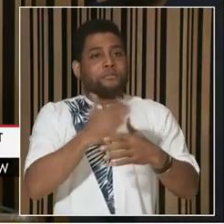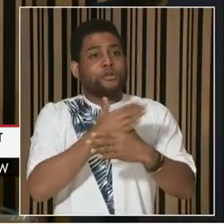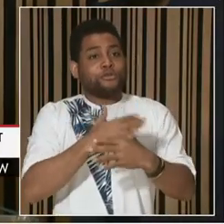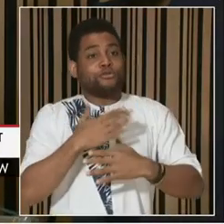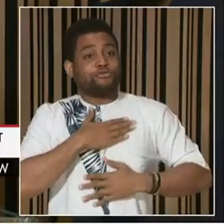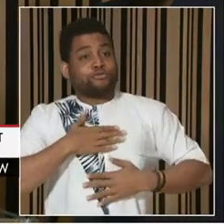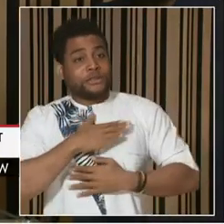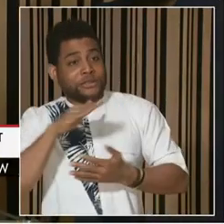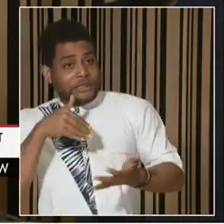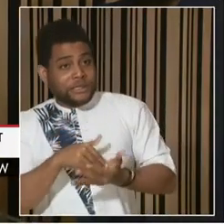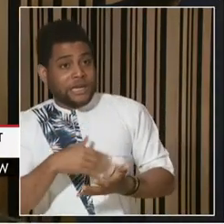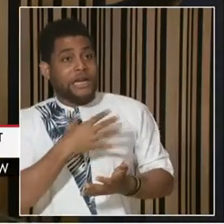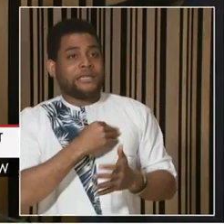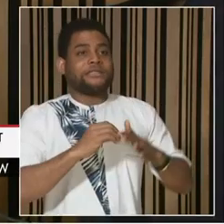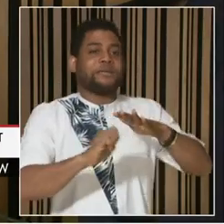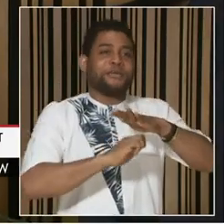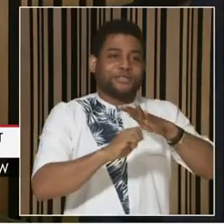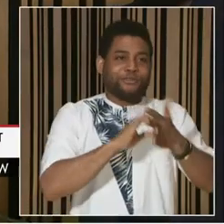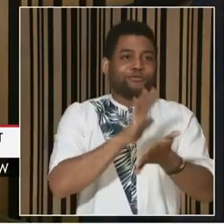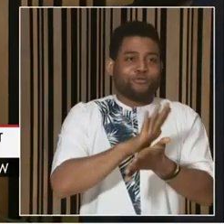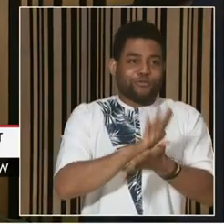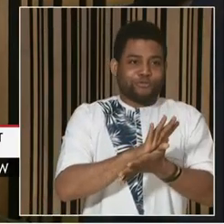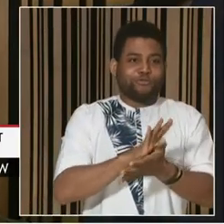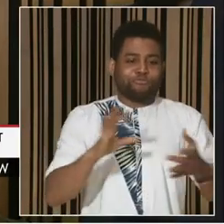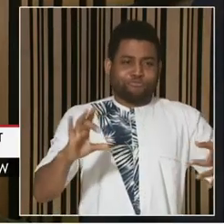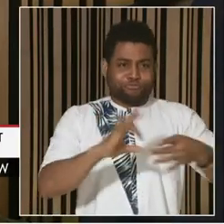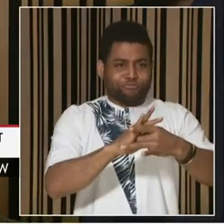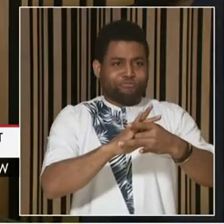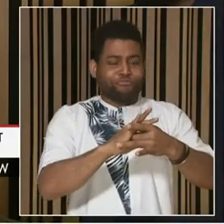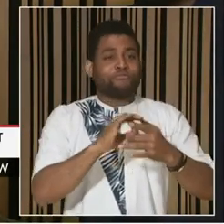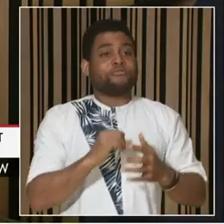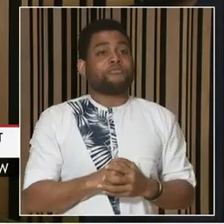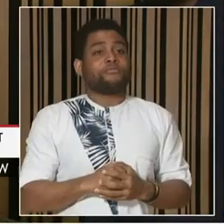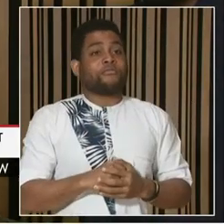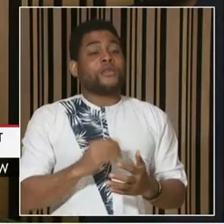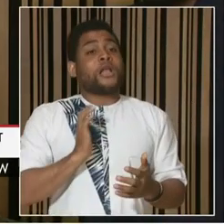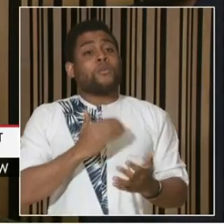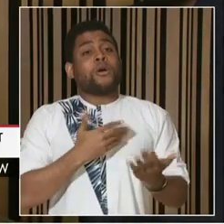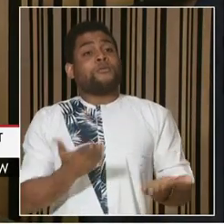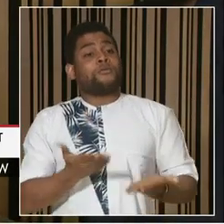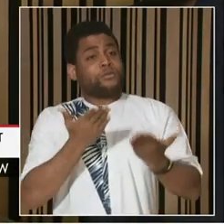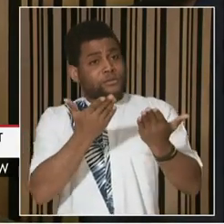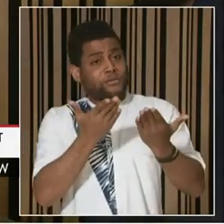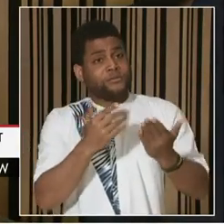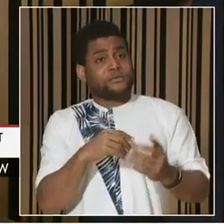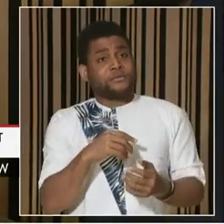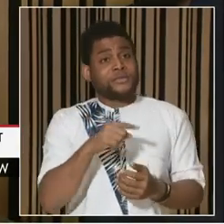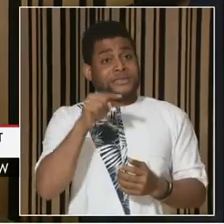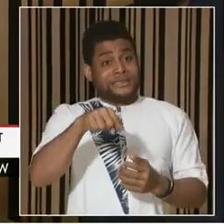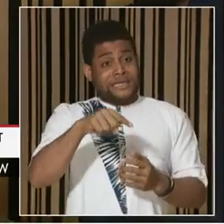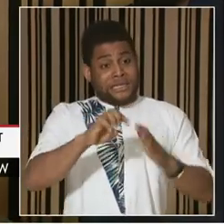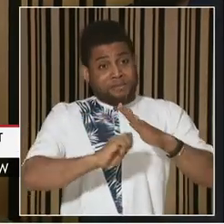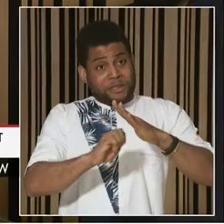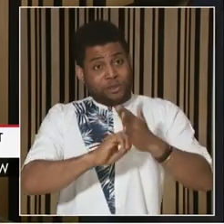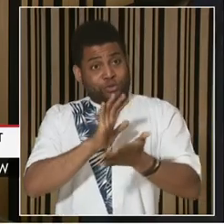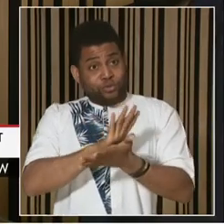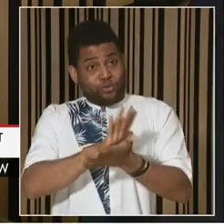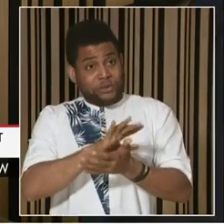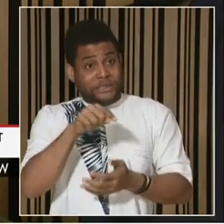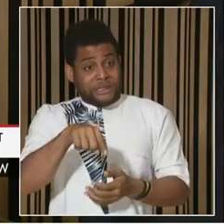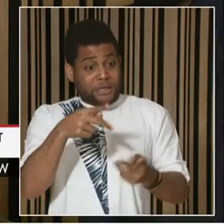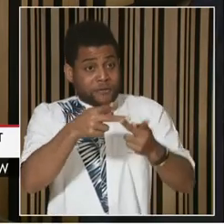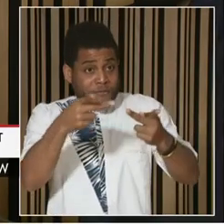the Winston School location. And our proposal, the Mayor's proposal, is that at the site of the Winston School, there will